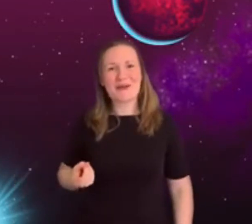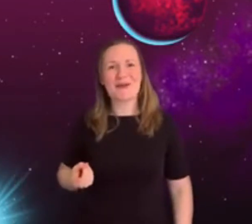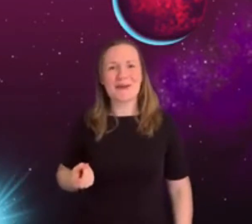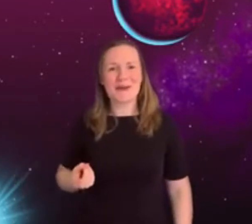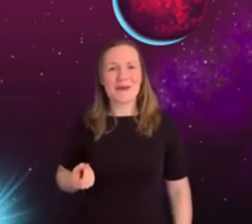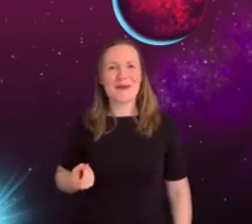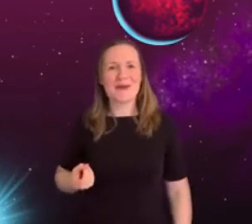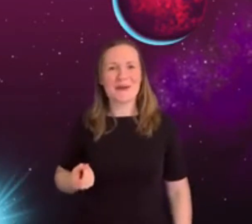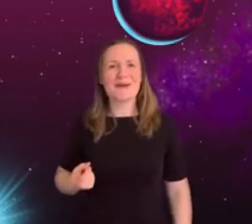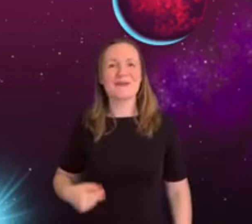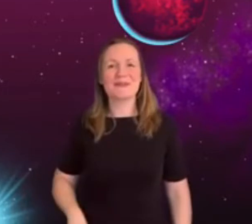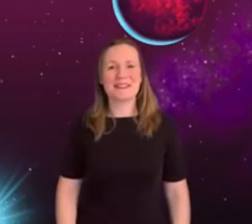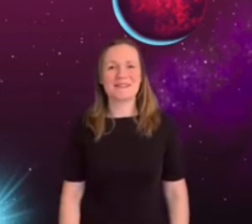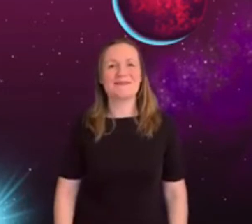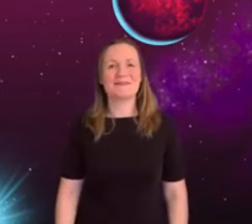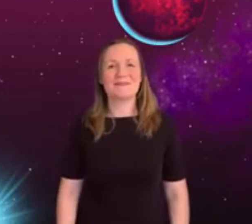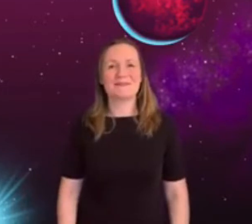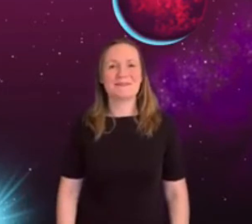soon.